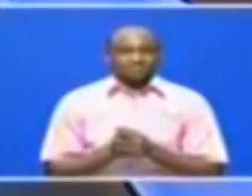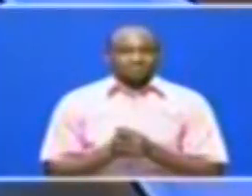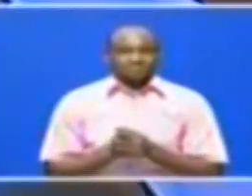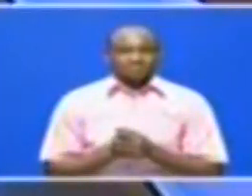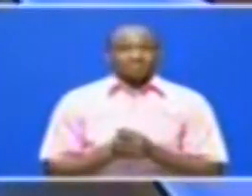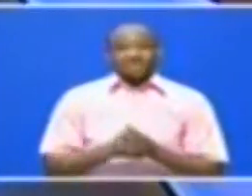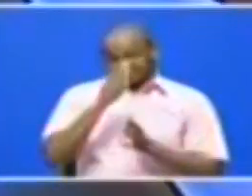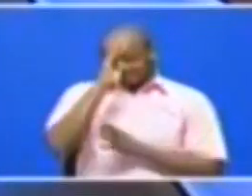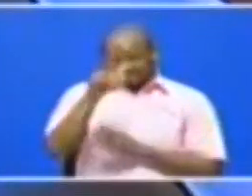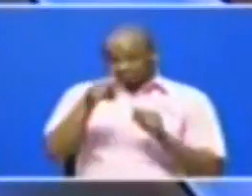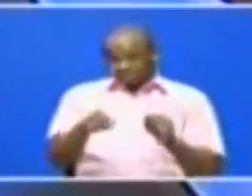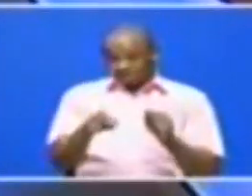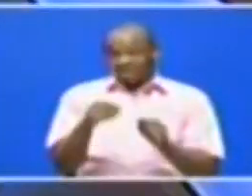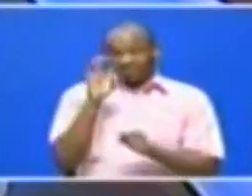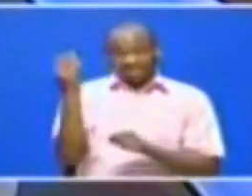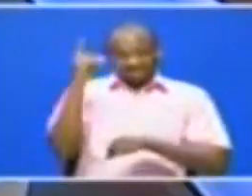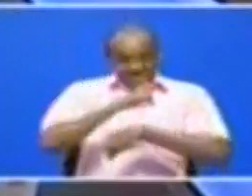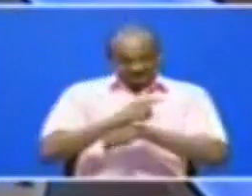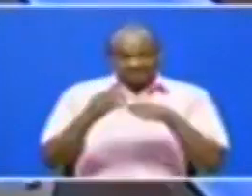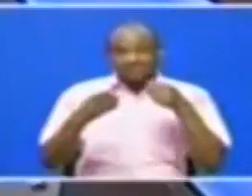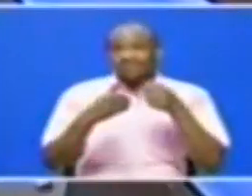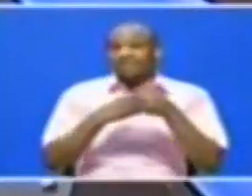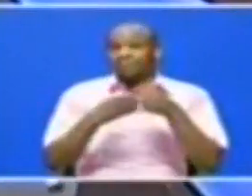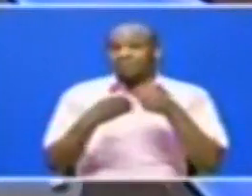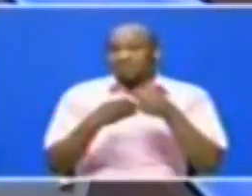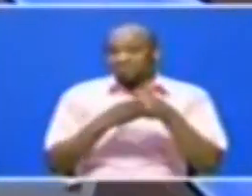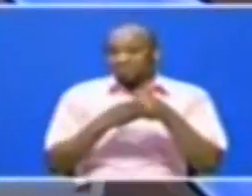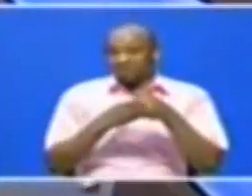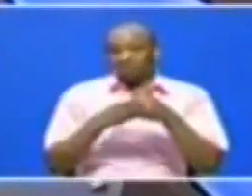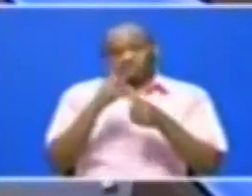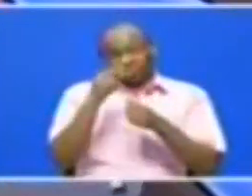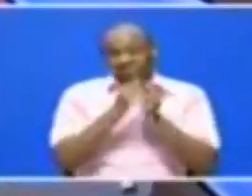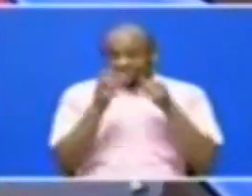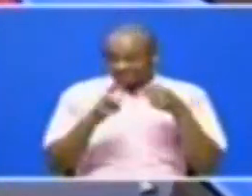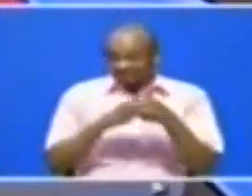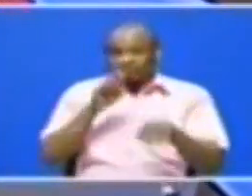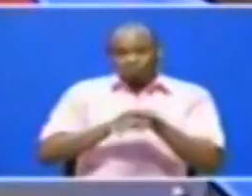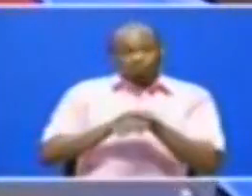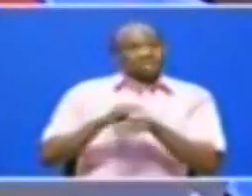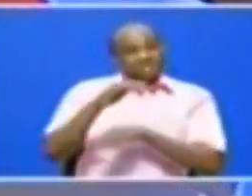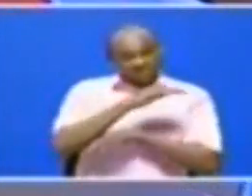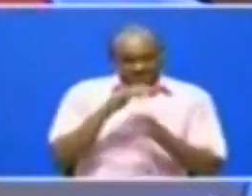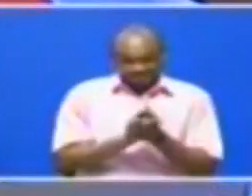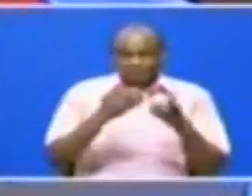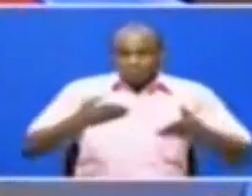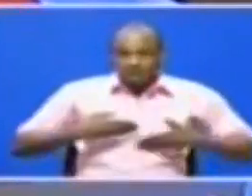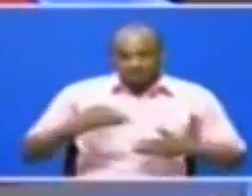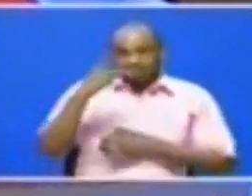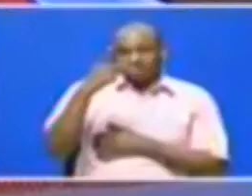Today is Sunday, the third day of September 2017. A very good evening and welcome to